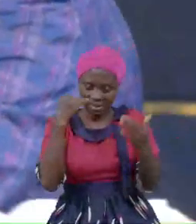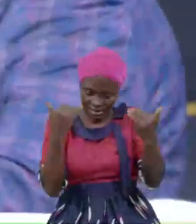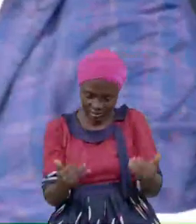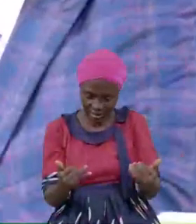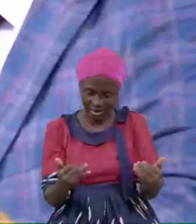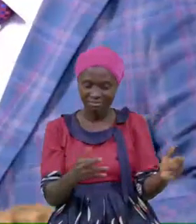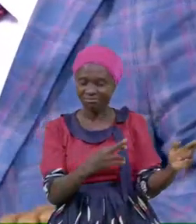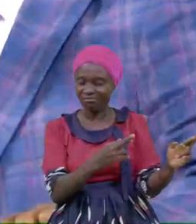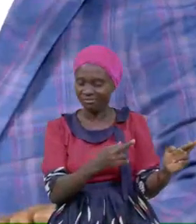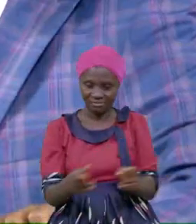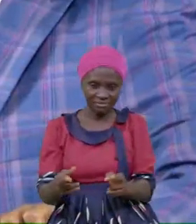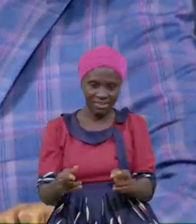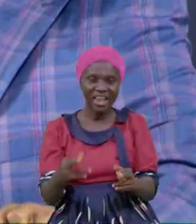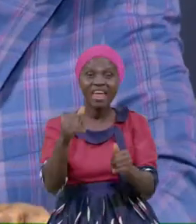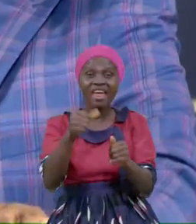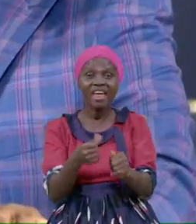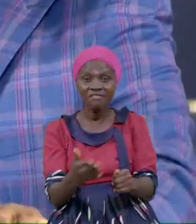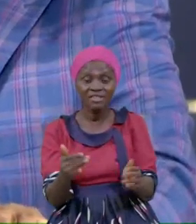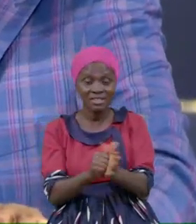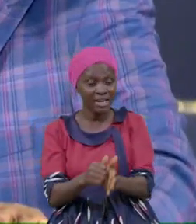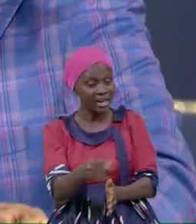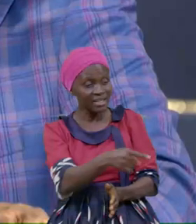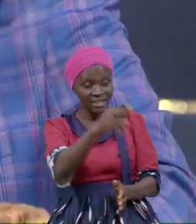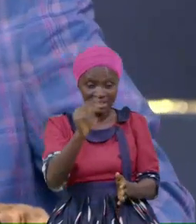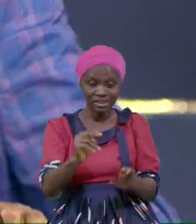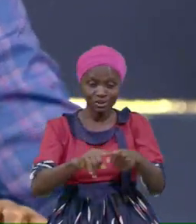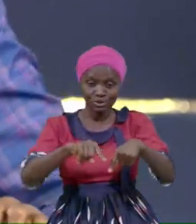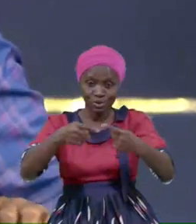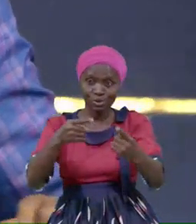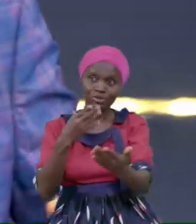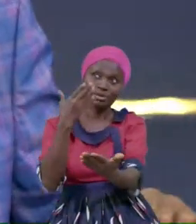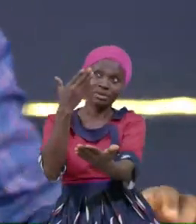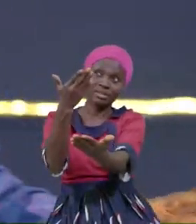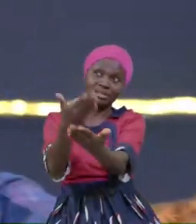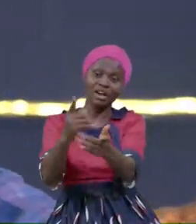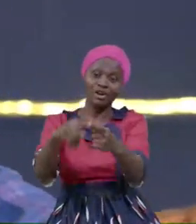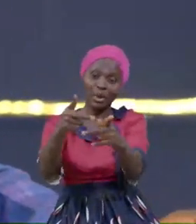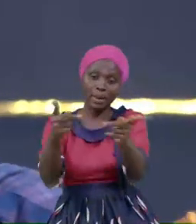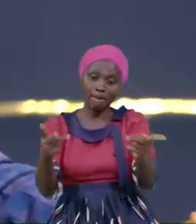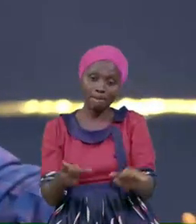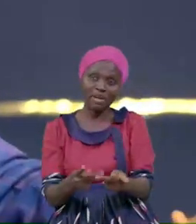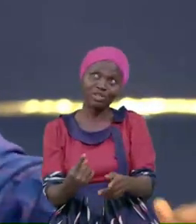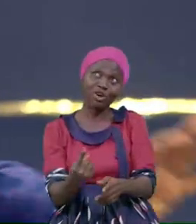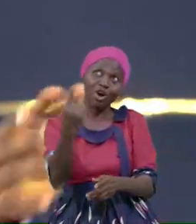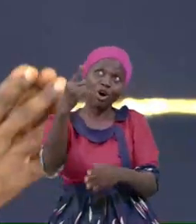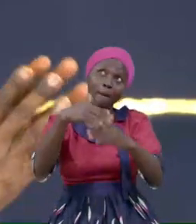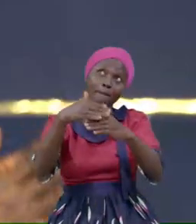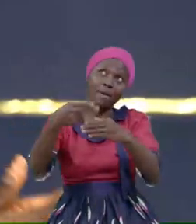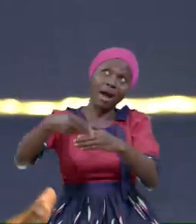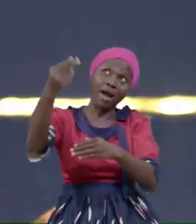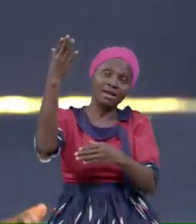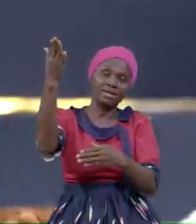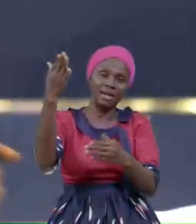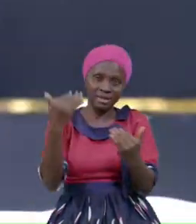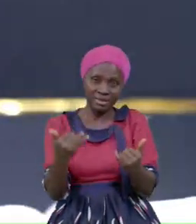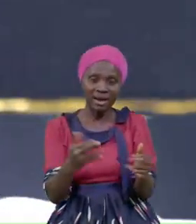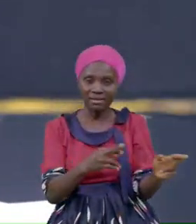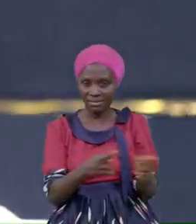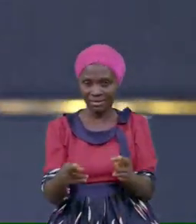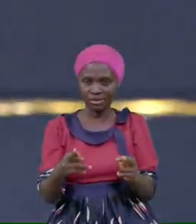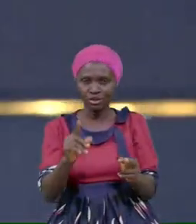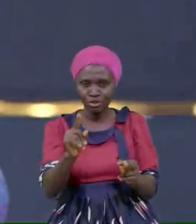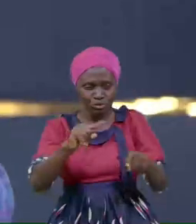to get to the place up on high is now available. Go tell them. If they want, that's